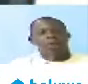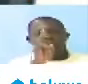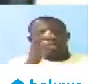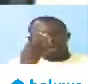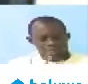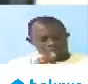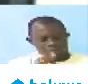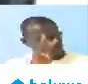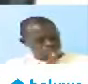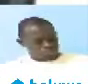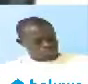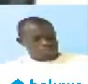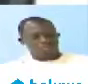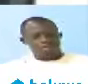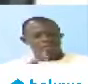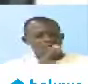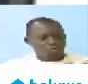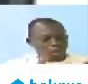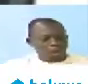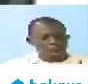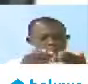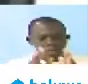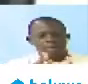document. But if you look at it